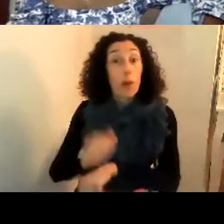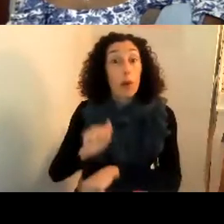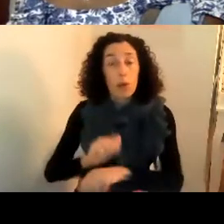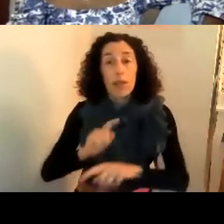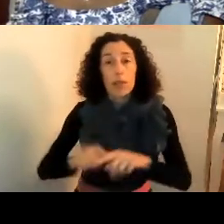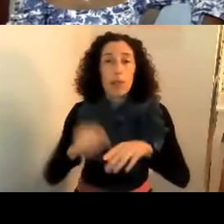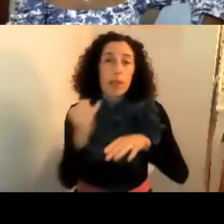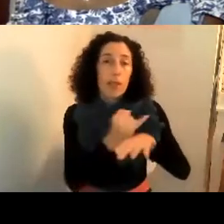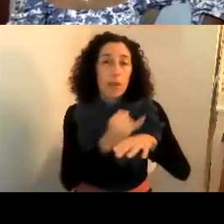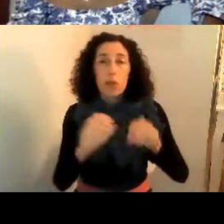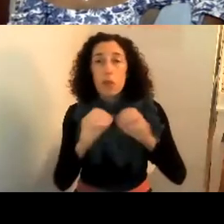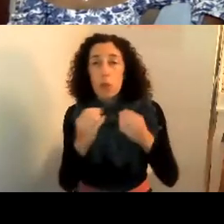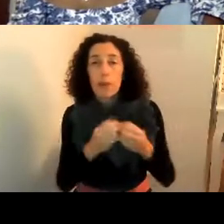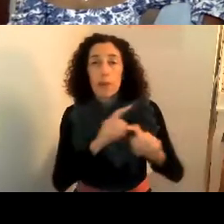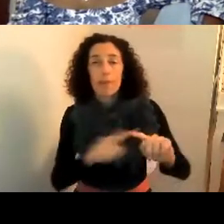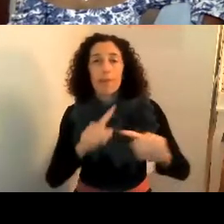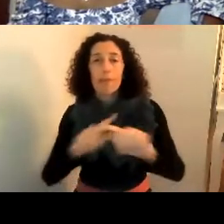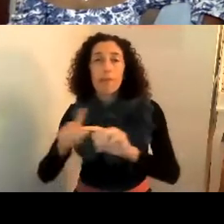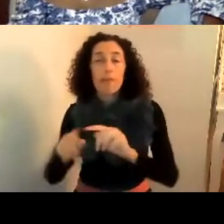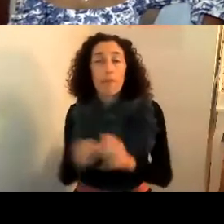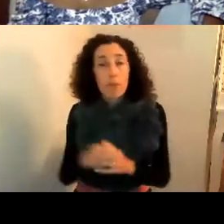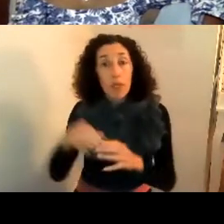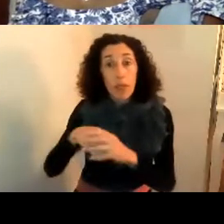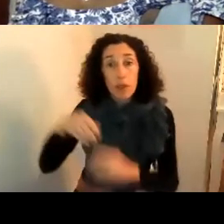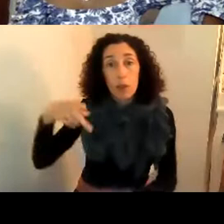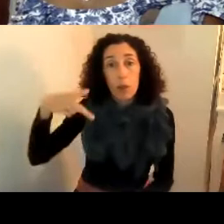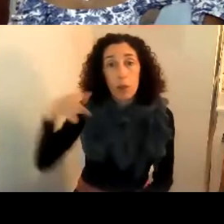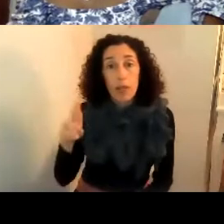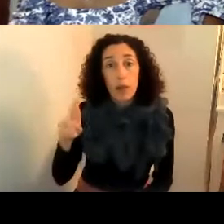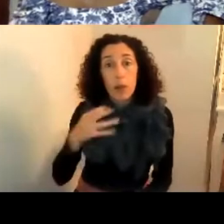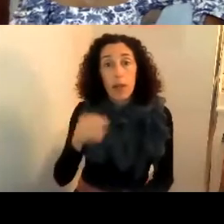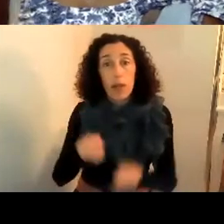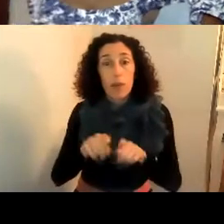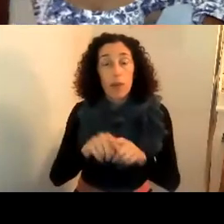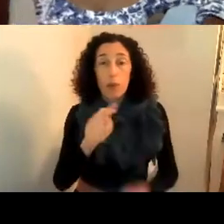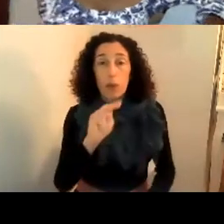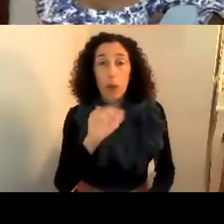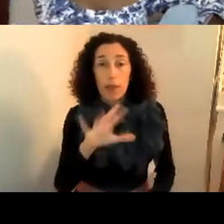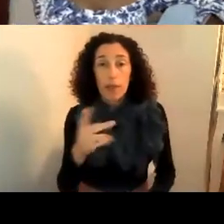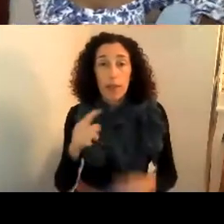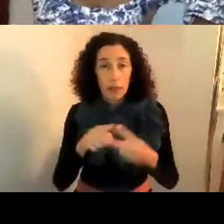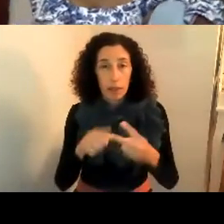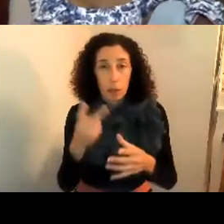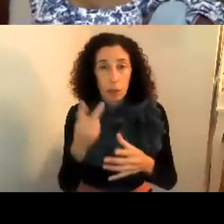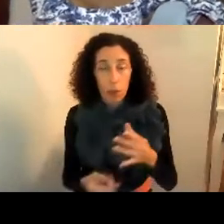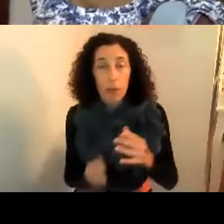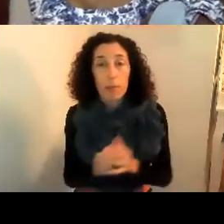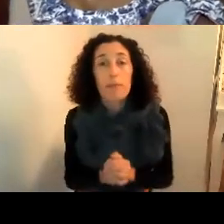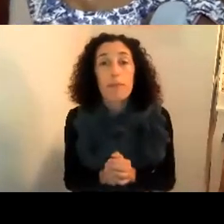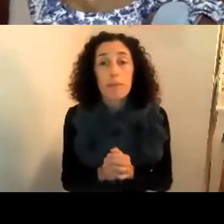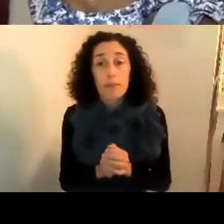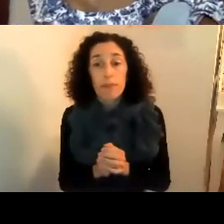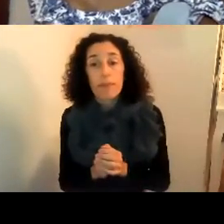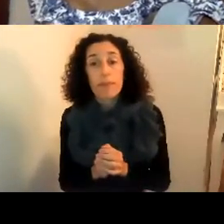institutions, both in Puerto Rico and in New York. She received